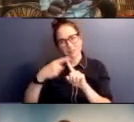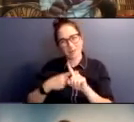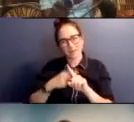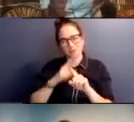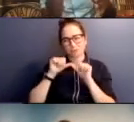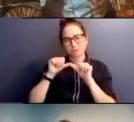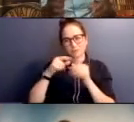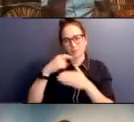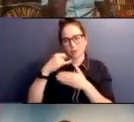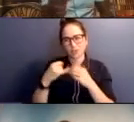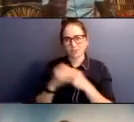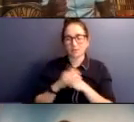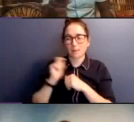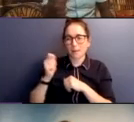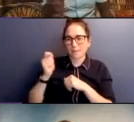ongoing project.